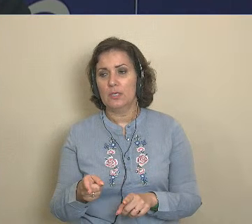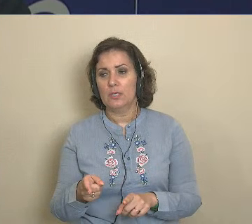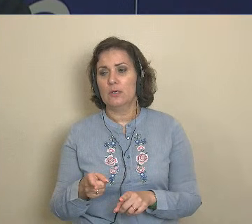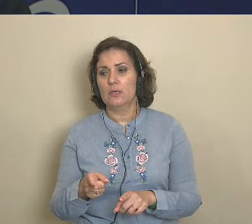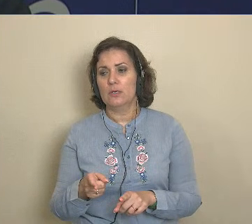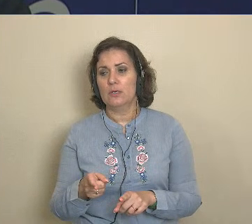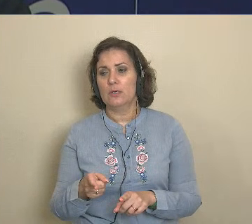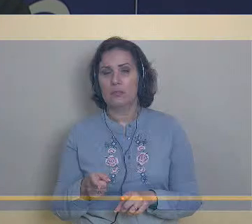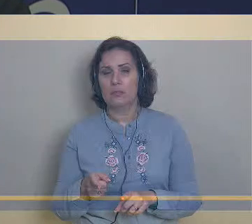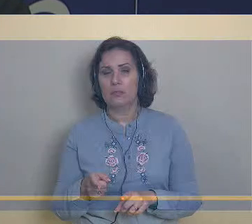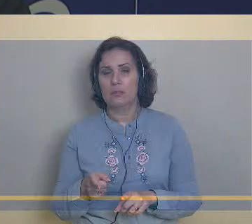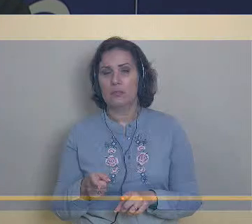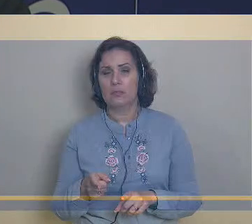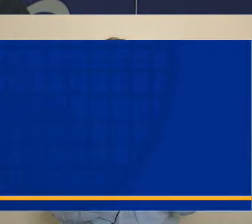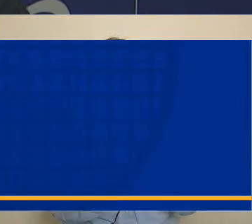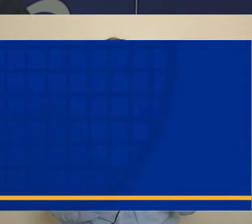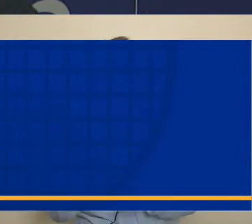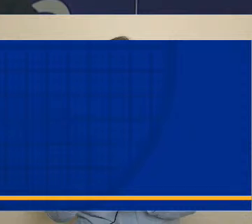time